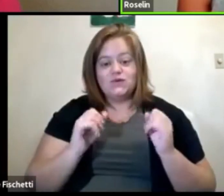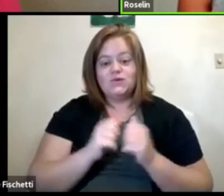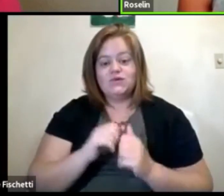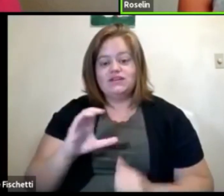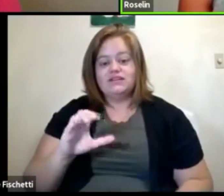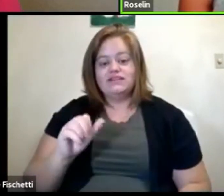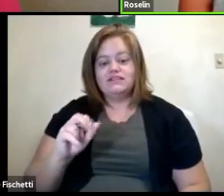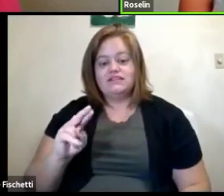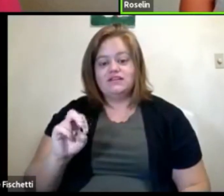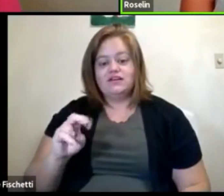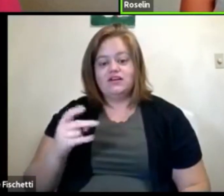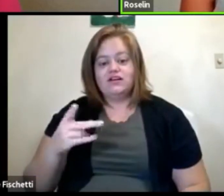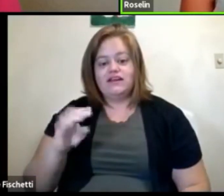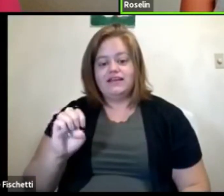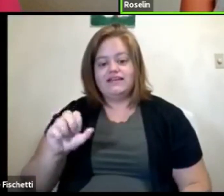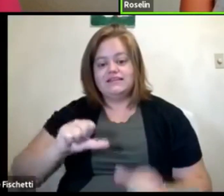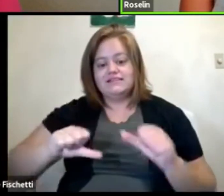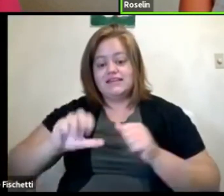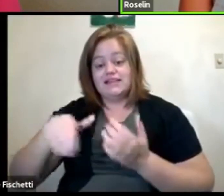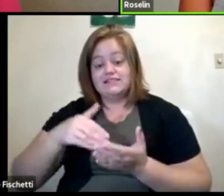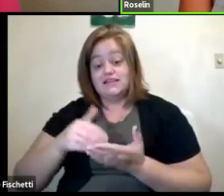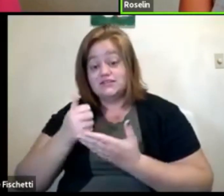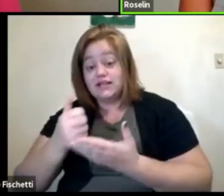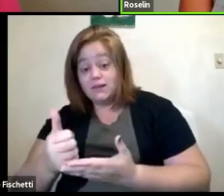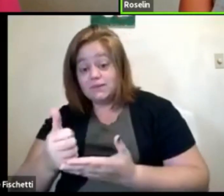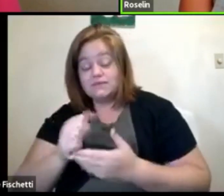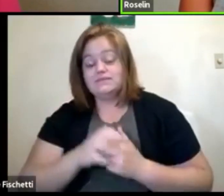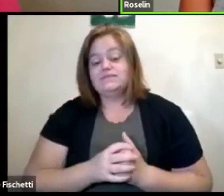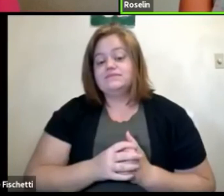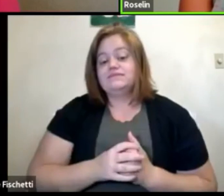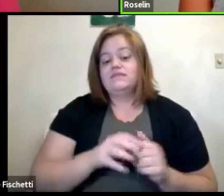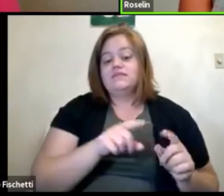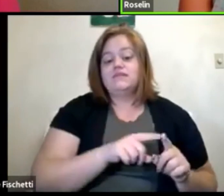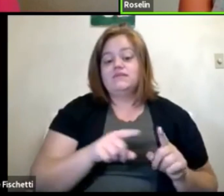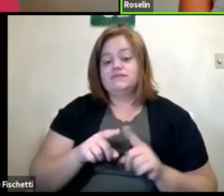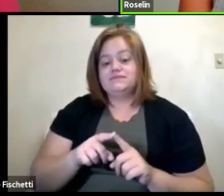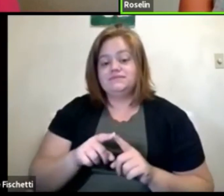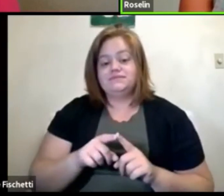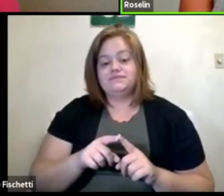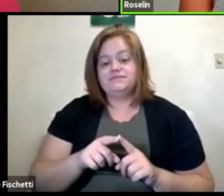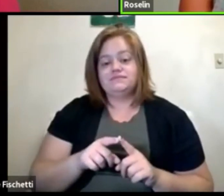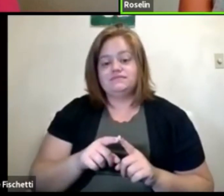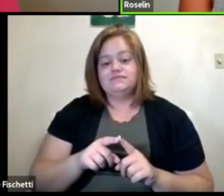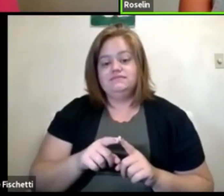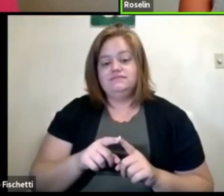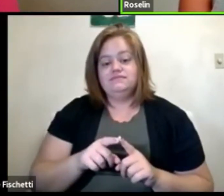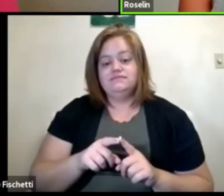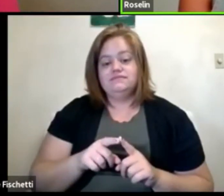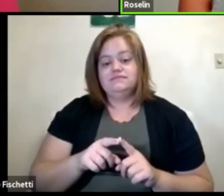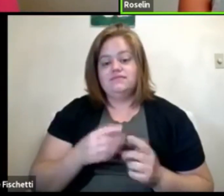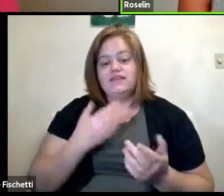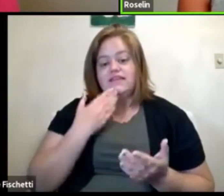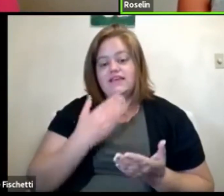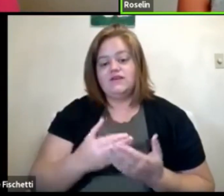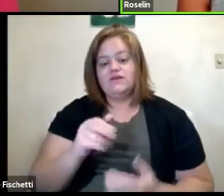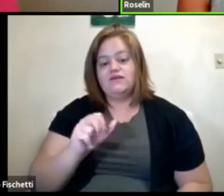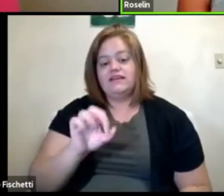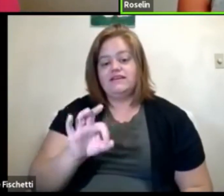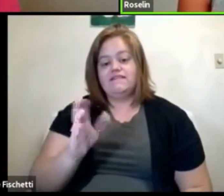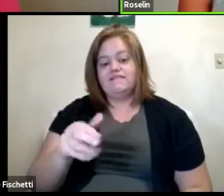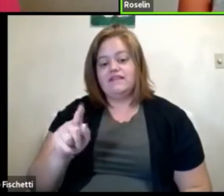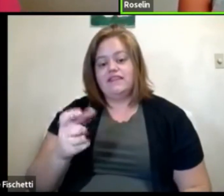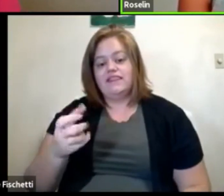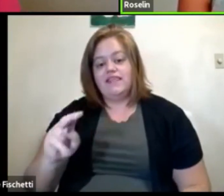Science Center has been helpful for you. I also want to just give a little shout out to the If Then initiative,